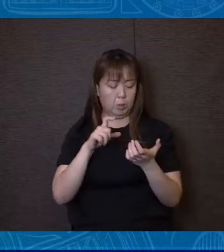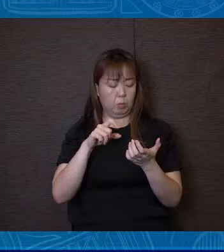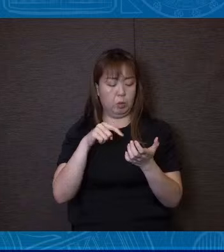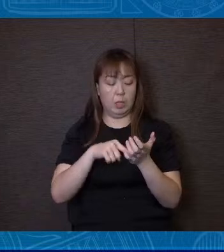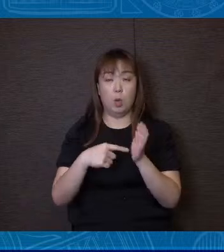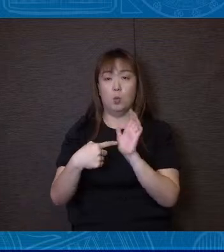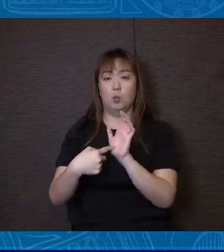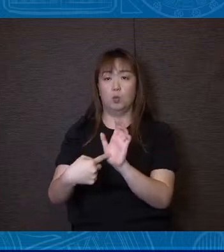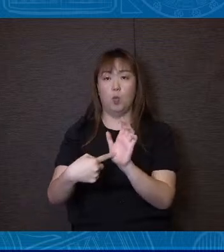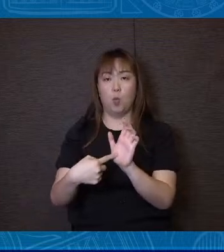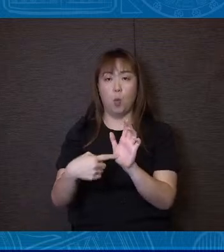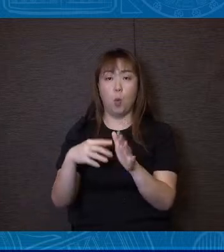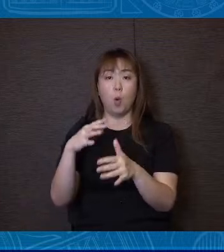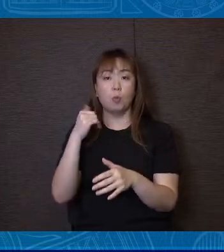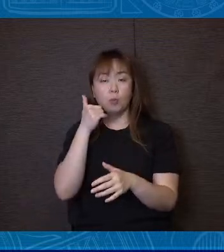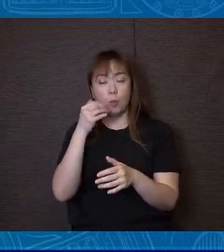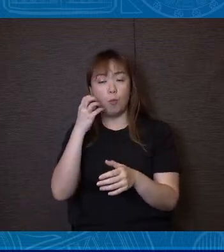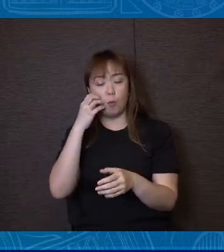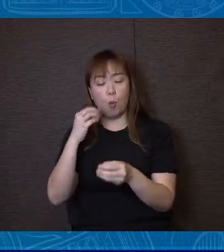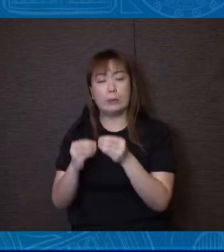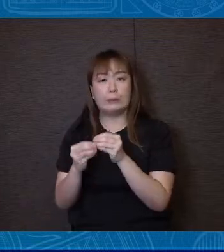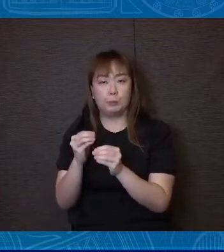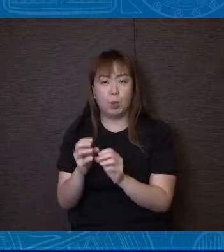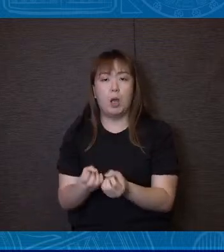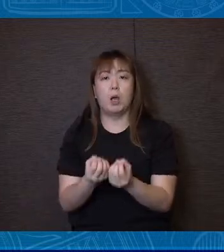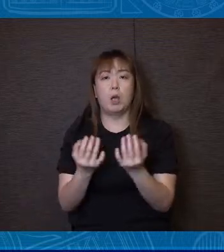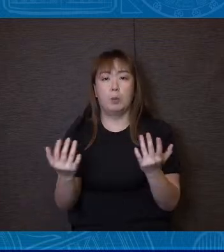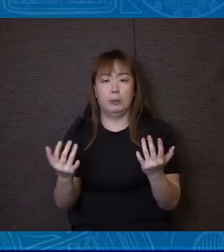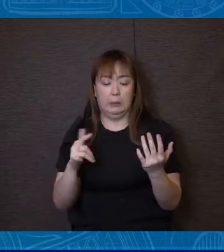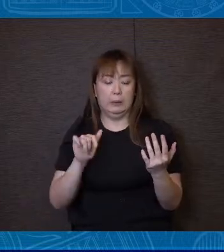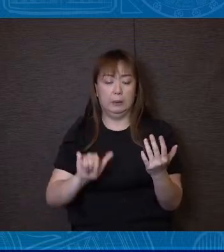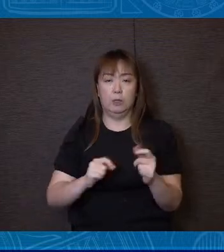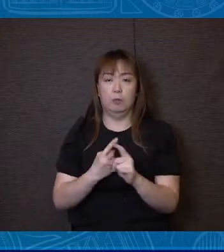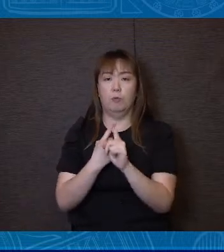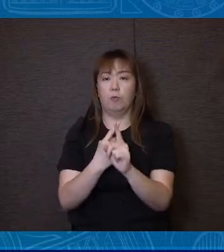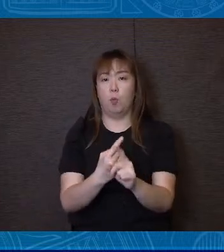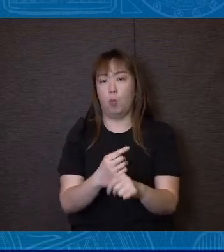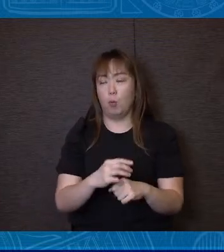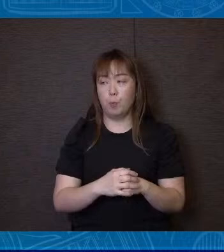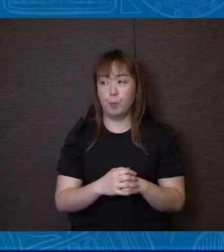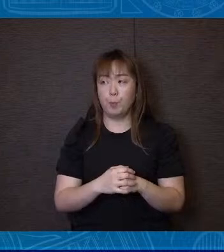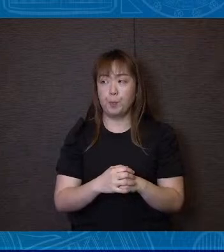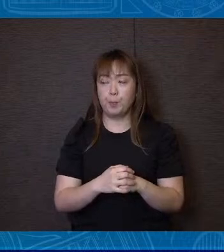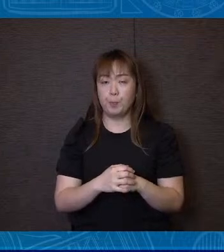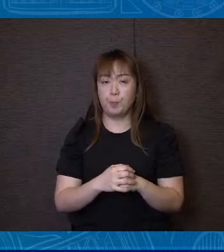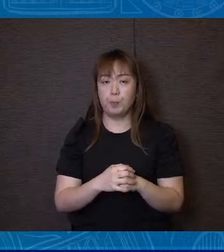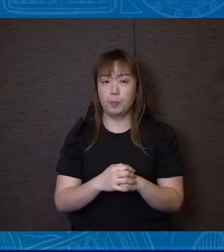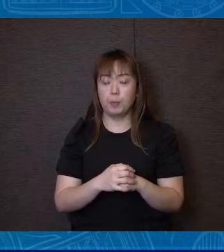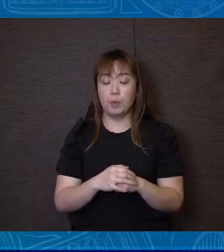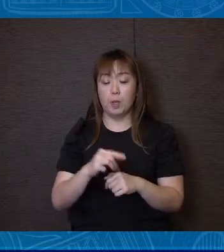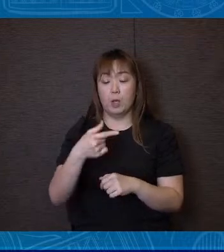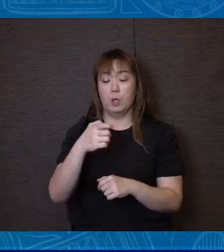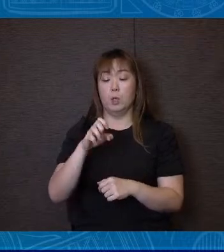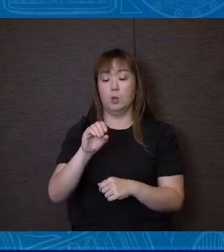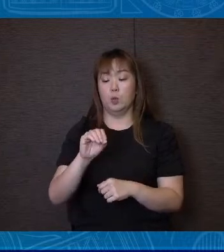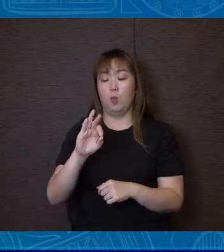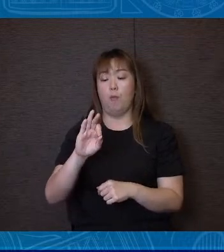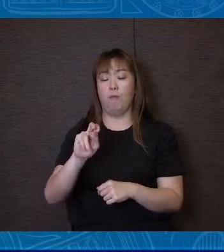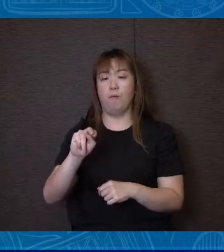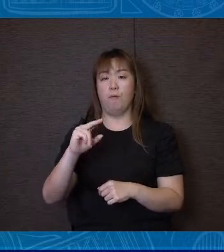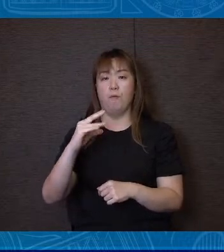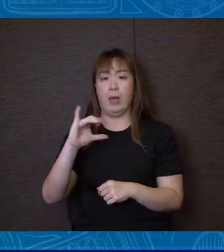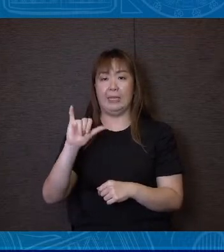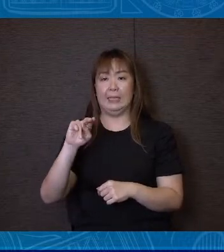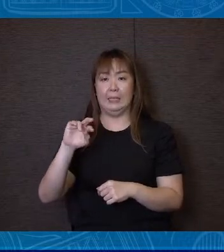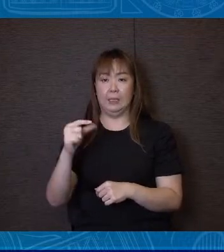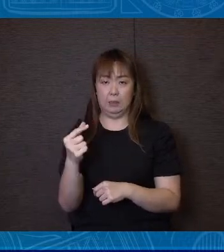with their phone number, and how many. And this allows for follow-up. Also, with the geofencing, you can ensure that maybe